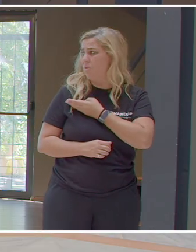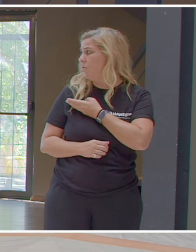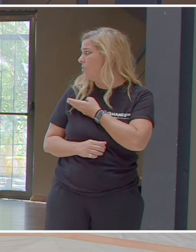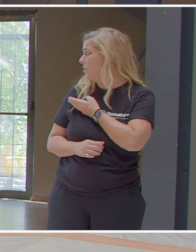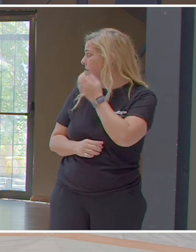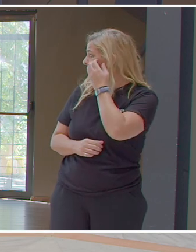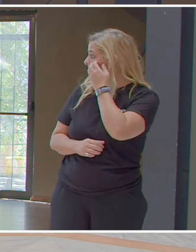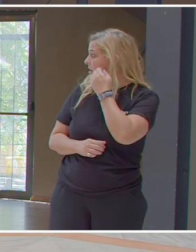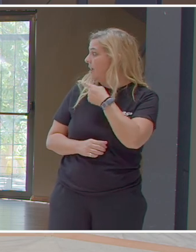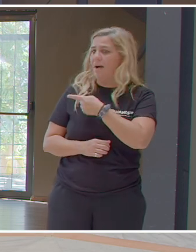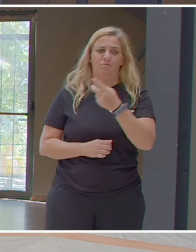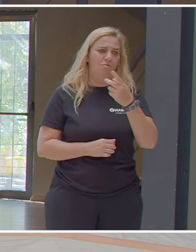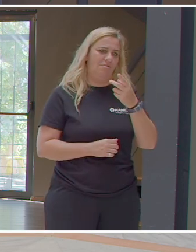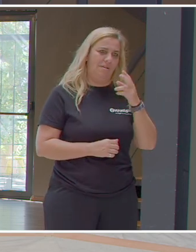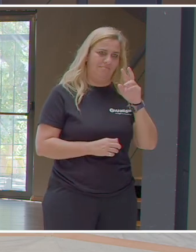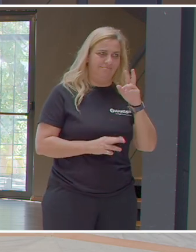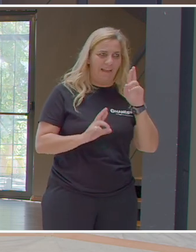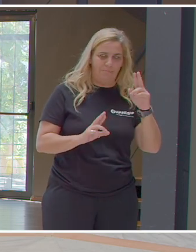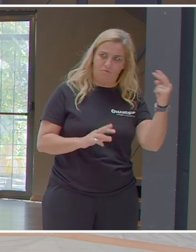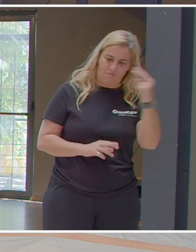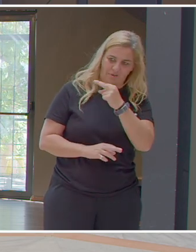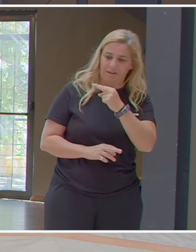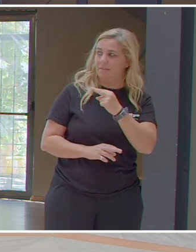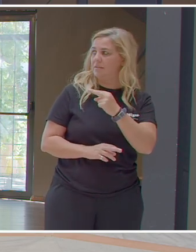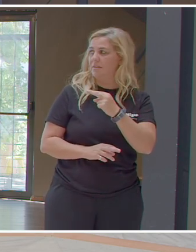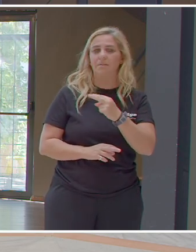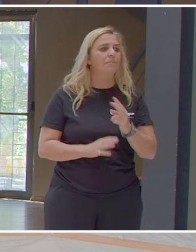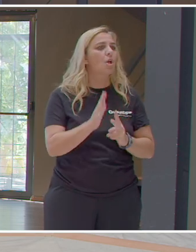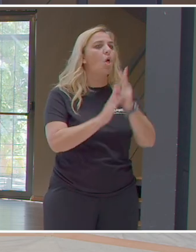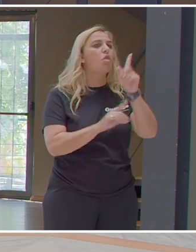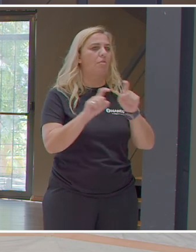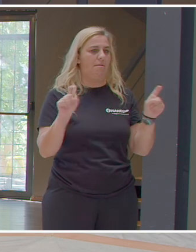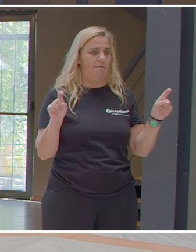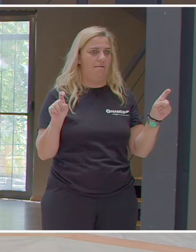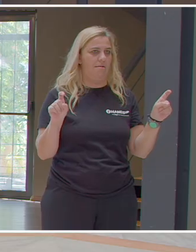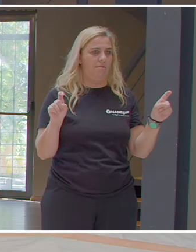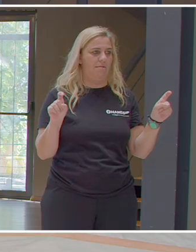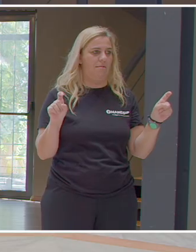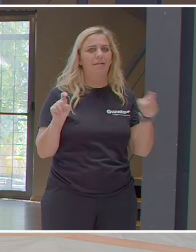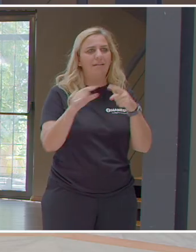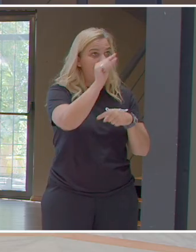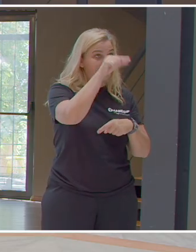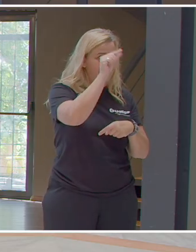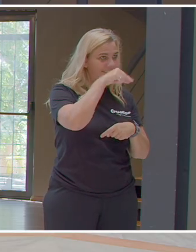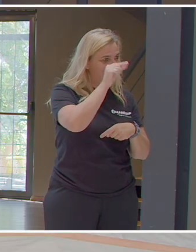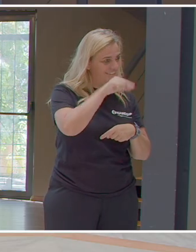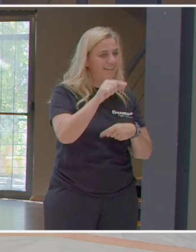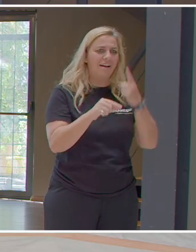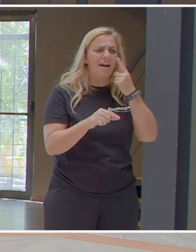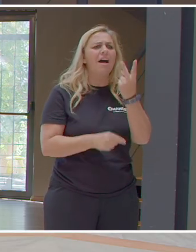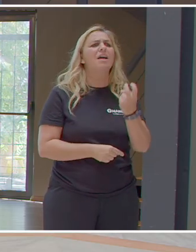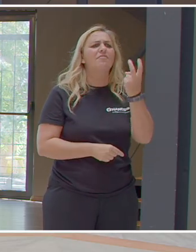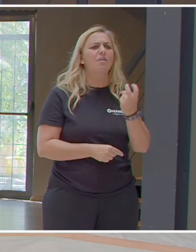I hope you still can read it. So there's these 12 things. You have a checklist. There's also an app, by the way, where you